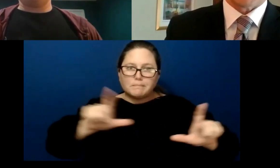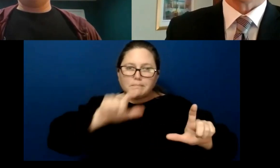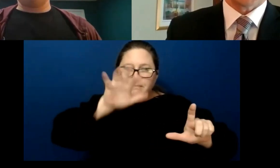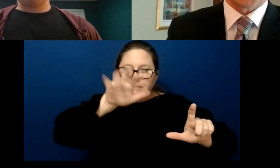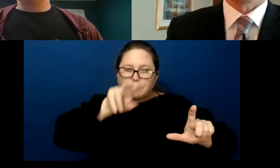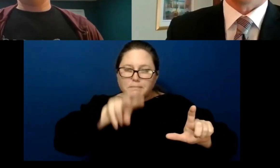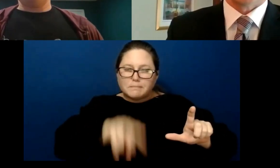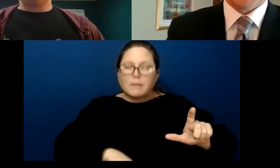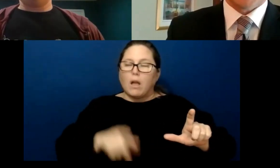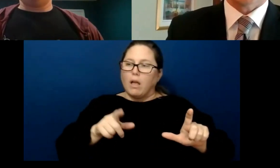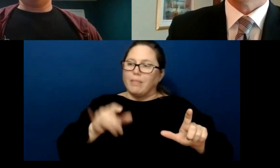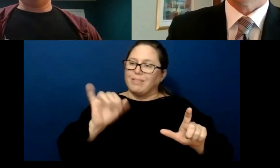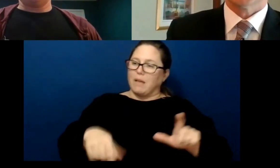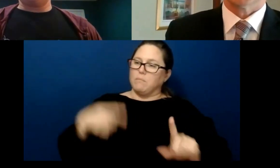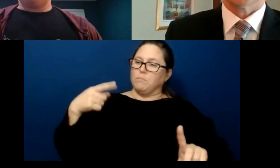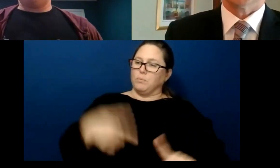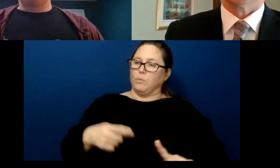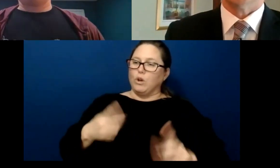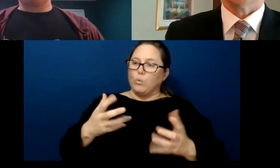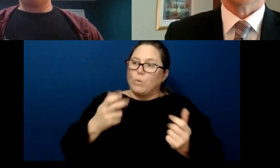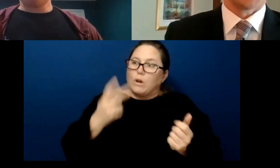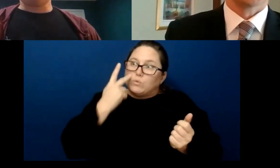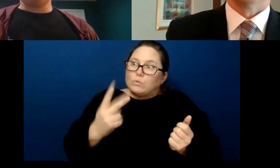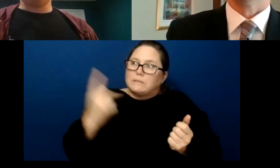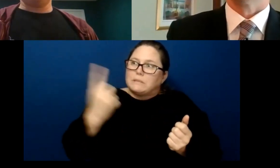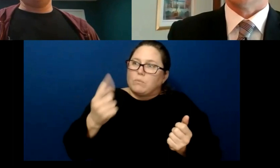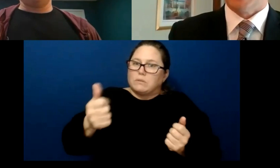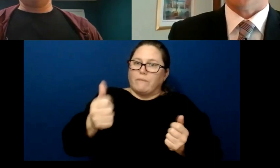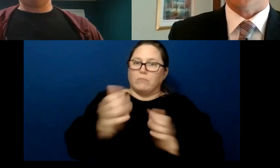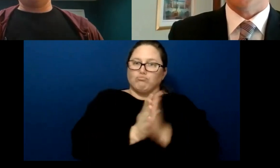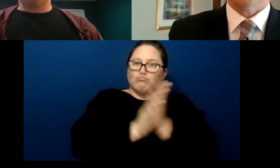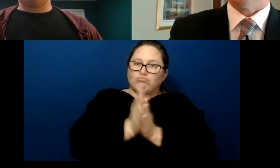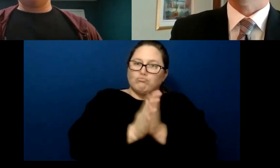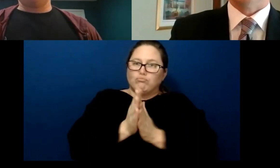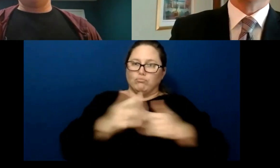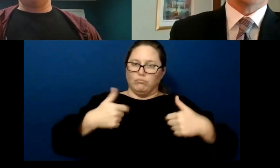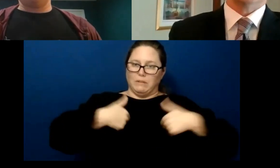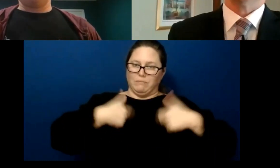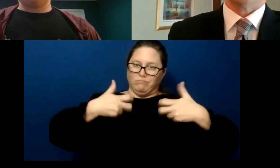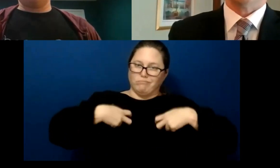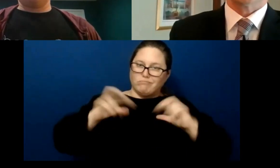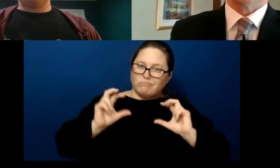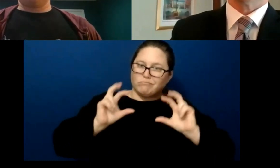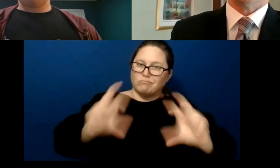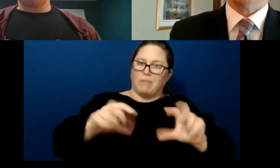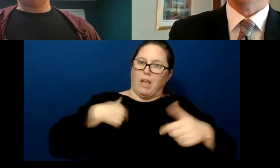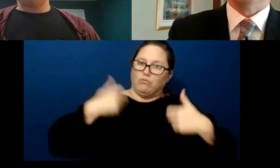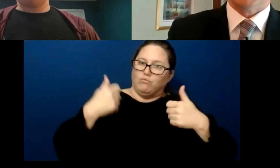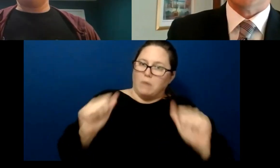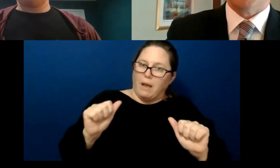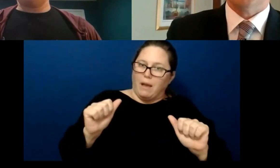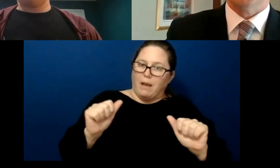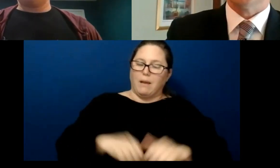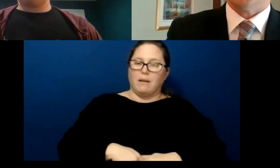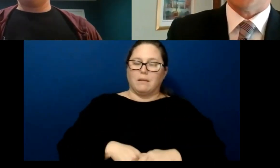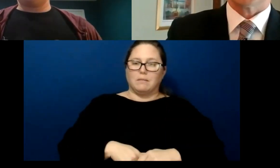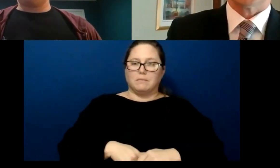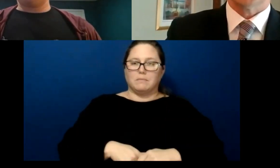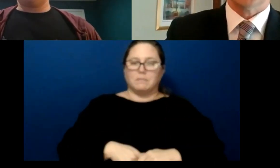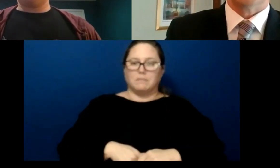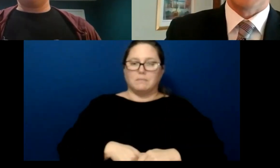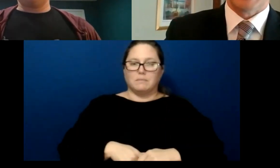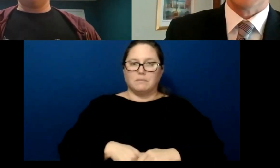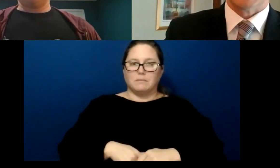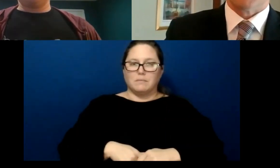see, that someone's actually trying to learn and show you that they care. As we get into our discussion, I want to invite all of you to